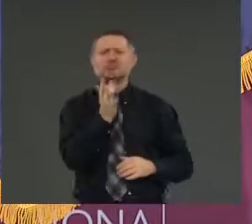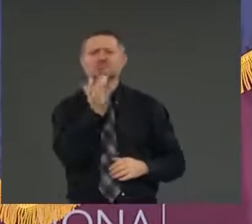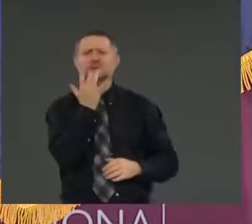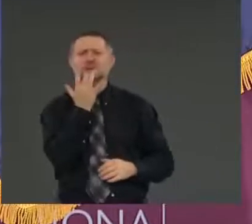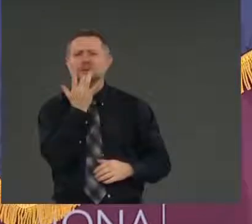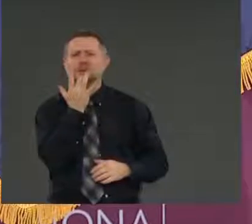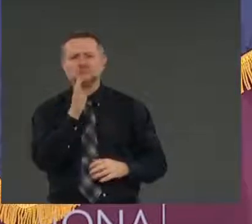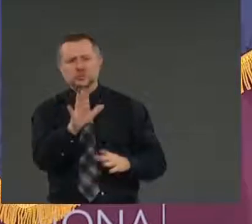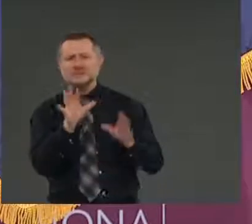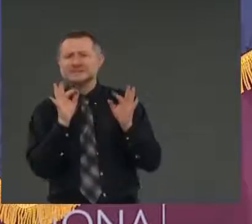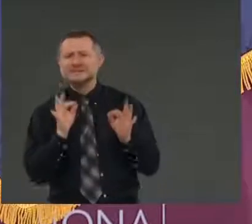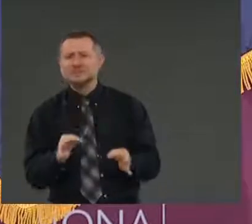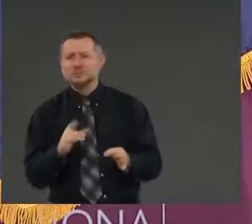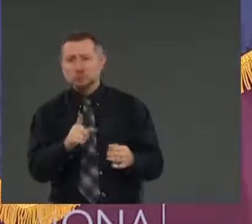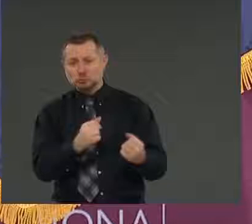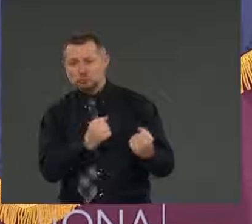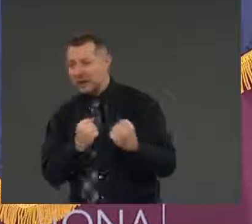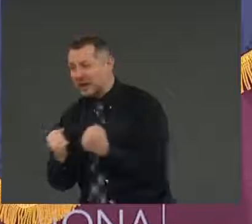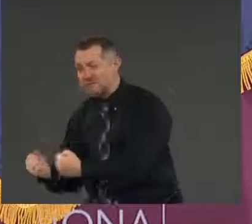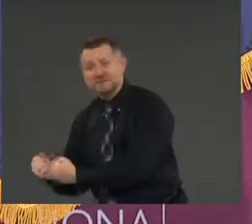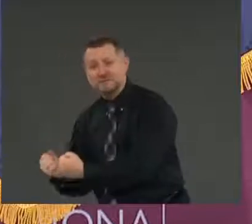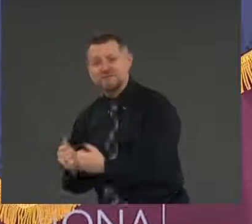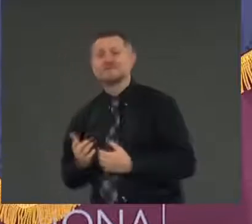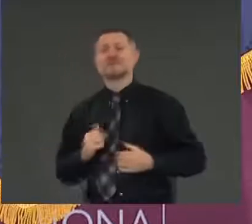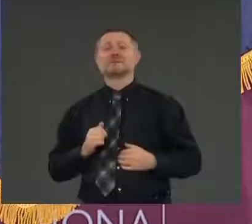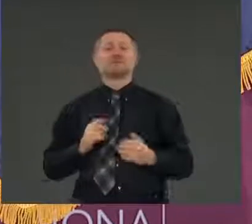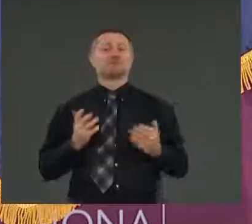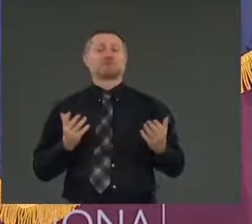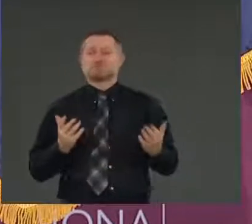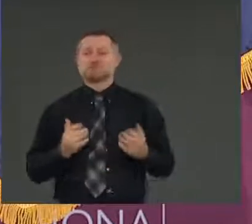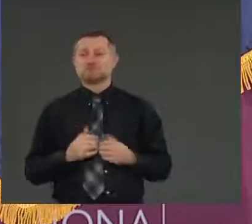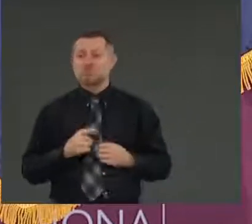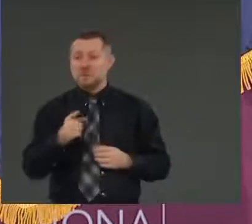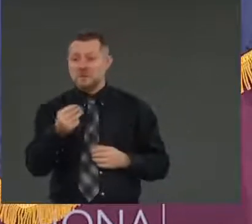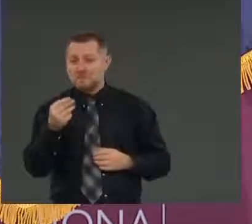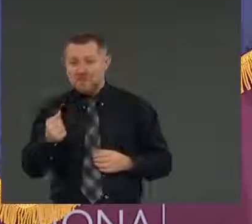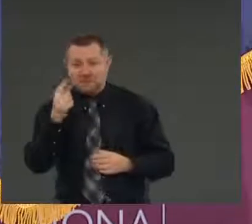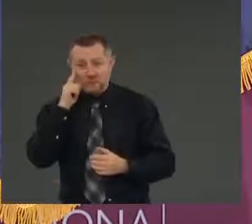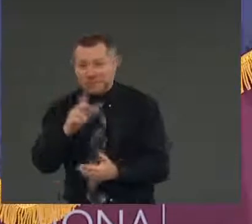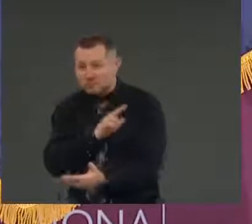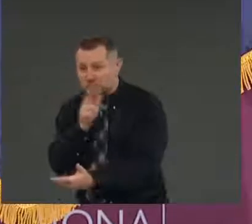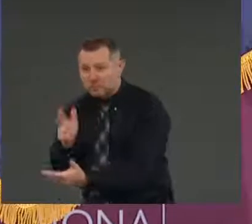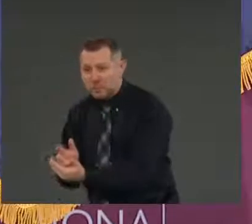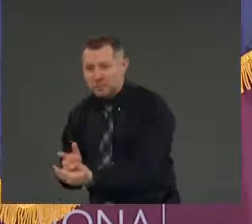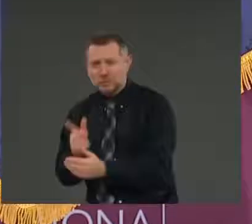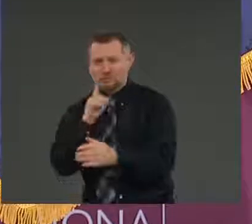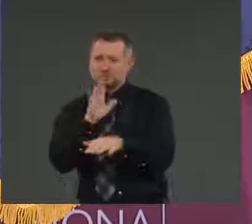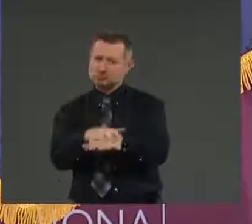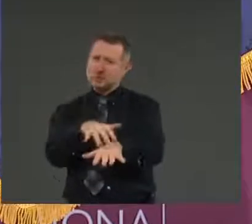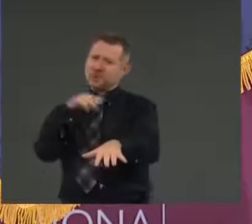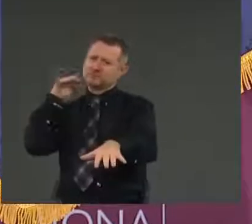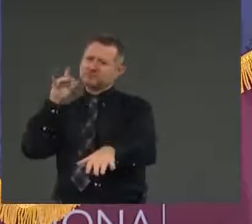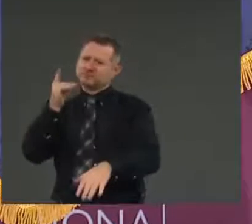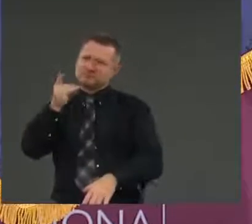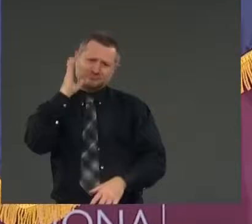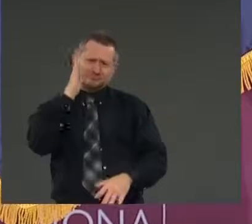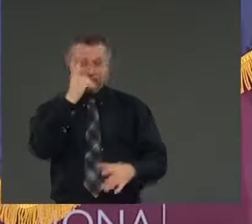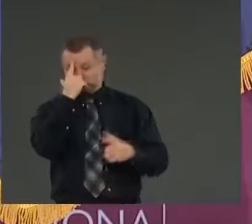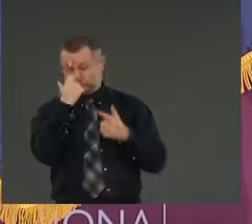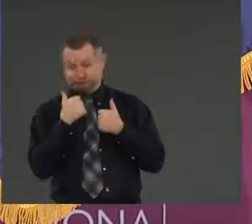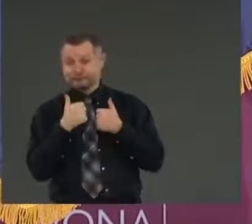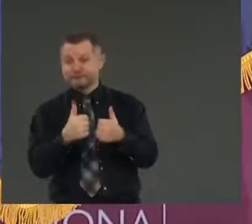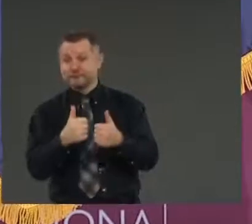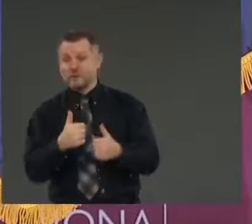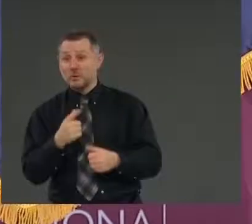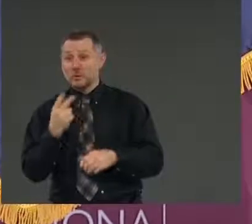want to drive, you can drive. You want to pay that parking, you want to deal with that traffic, that's your business. If you want to take public